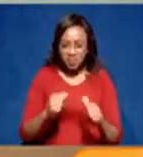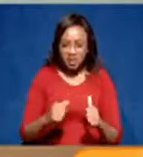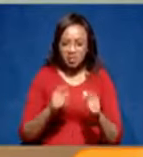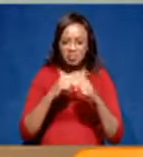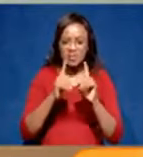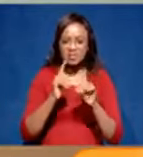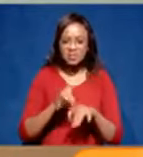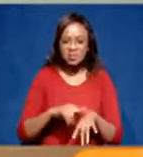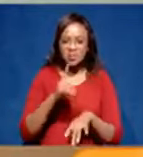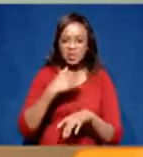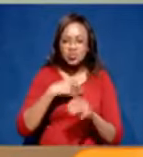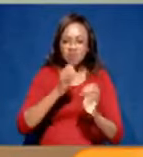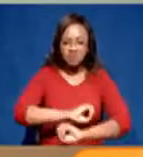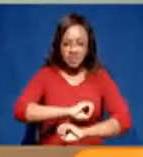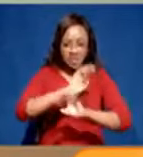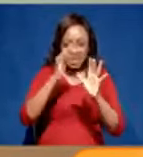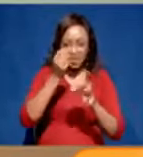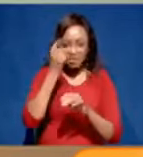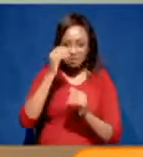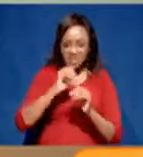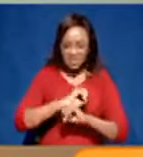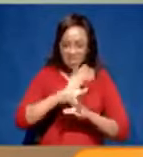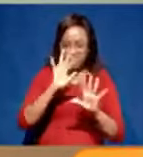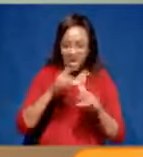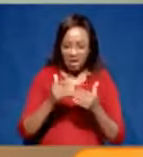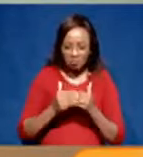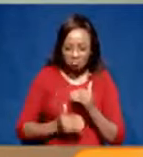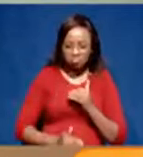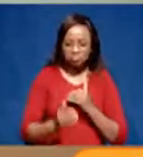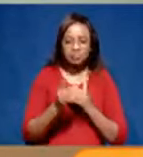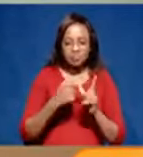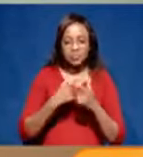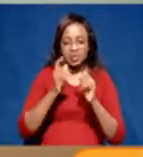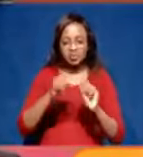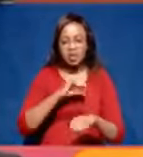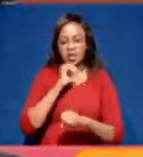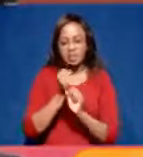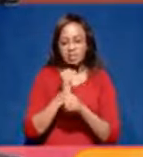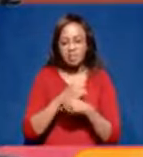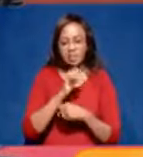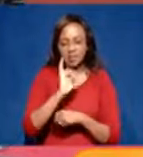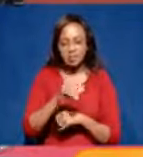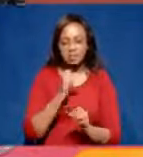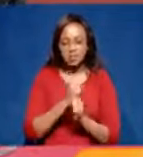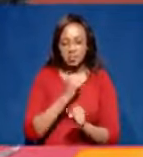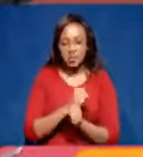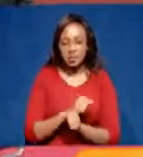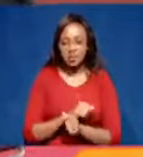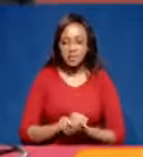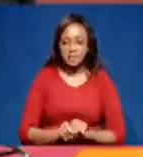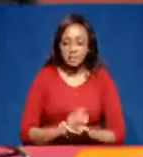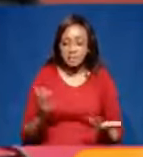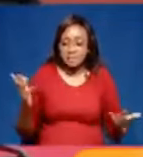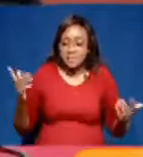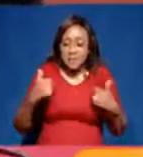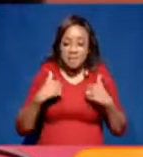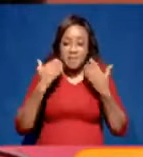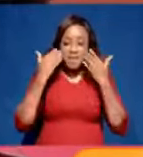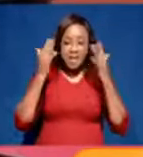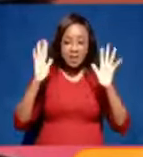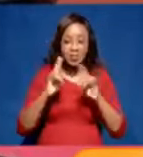to do, and you know how to do it, then you get to move. Okay. You see, I don't know. I mean, it's up